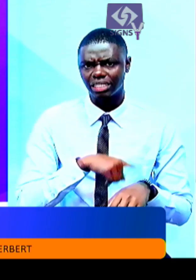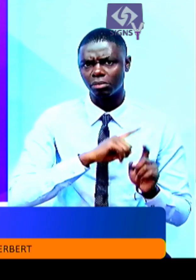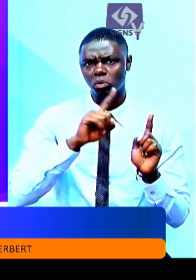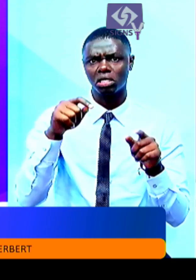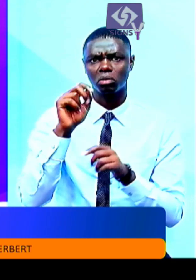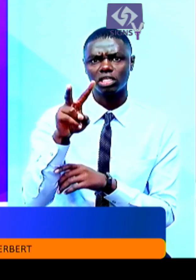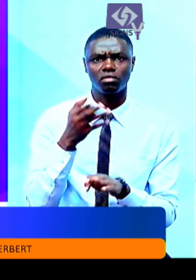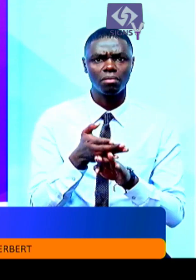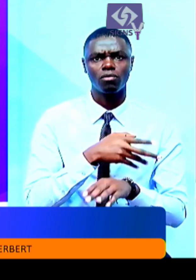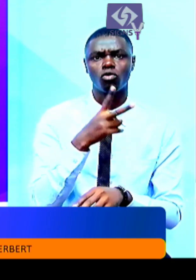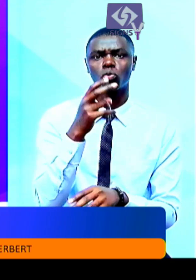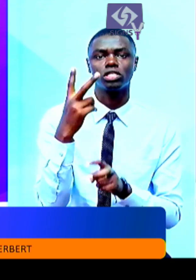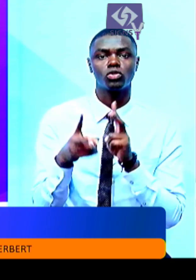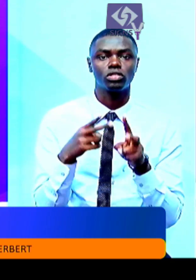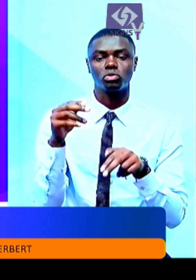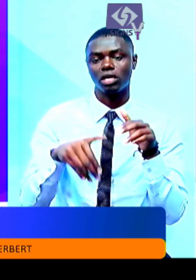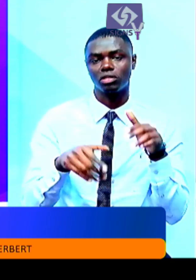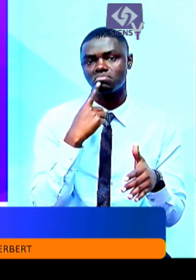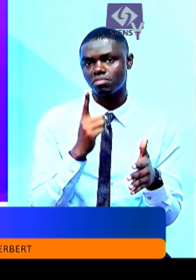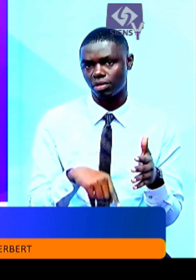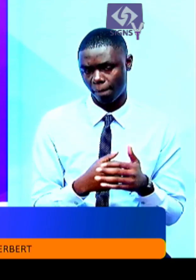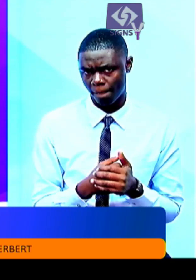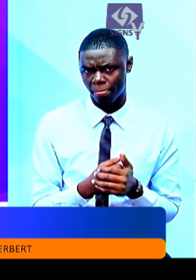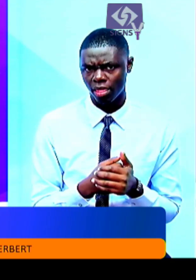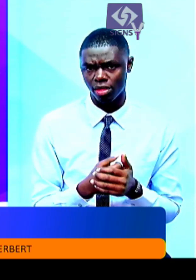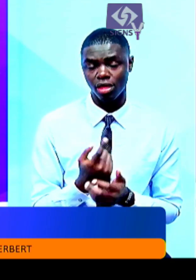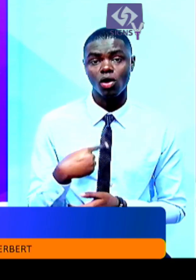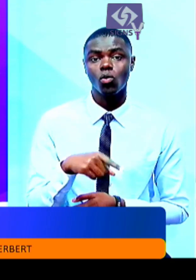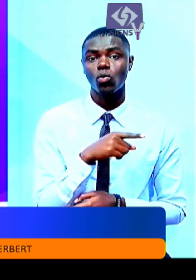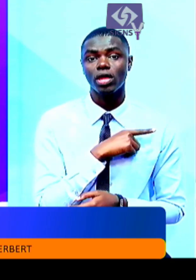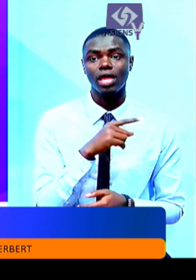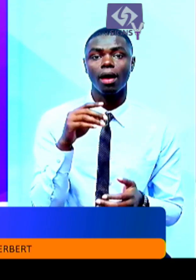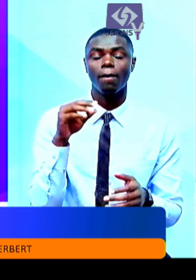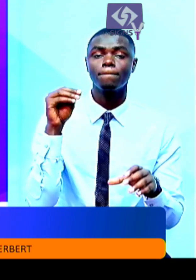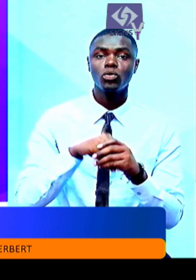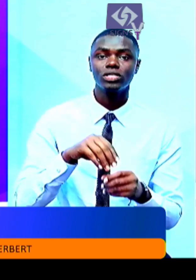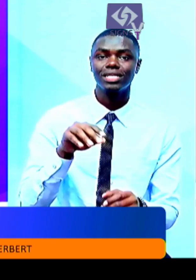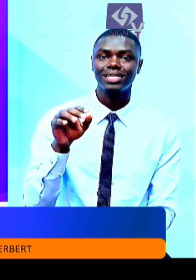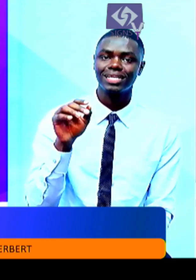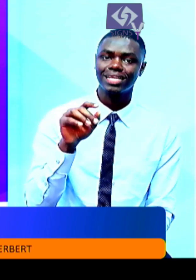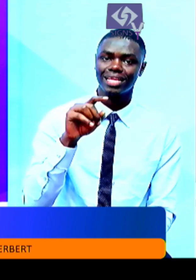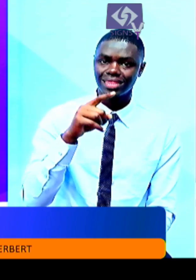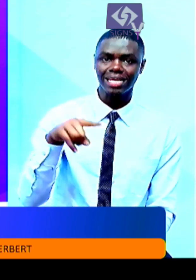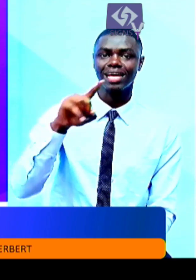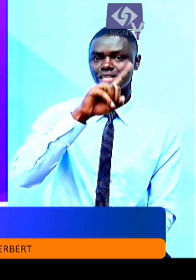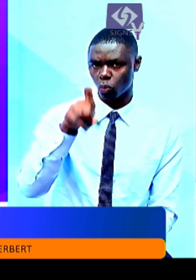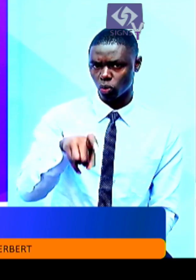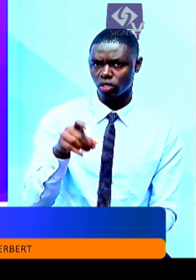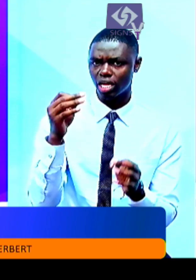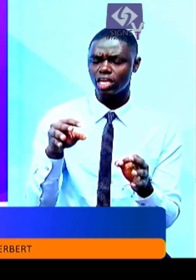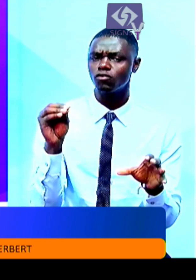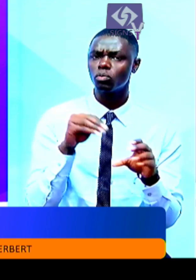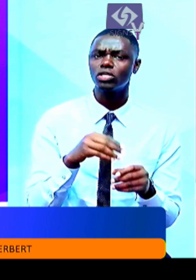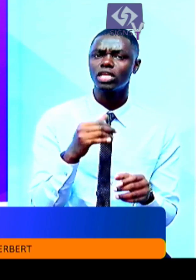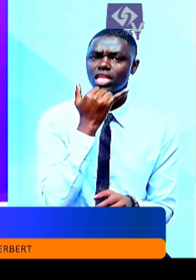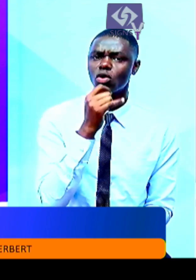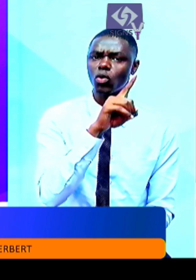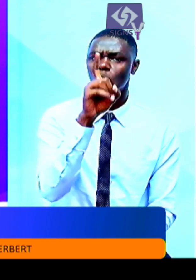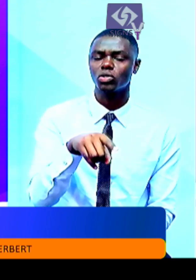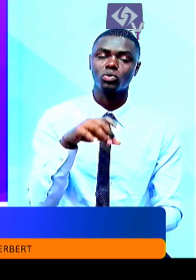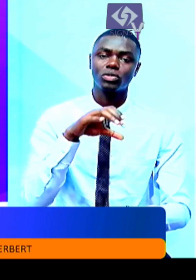before 2022 election, I told people that we have to put the right question into the ballot. If we put the wrong question in the ballot, we'll get